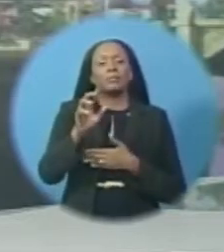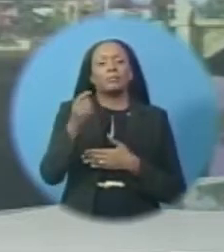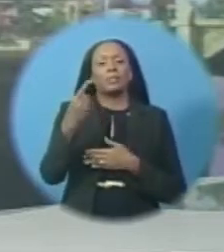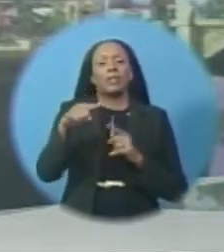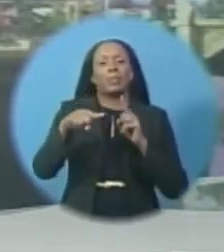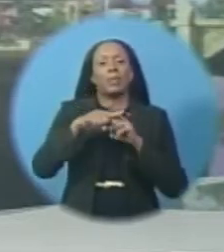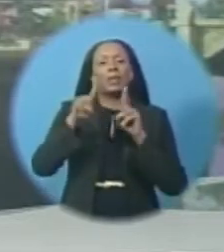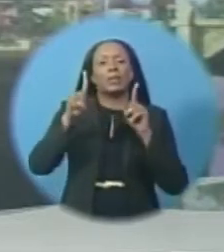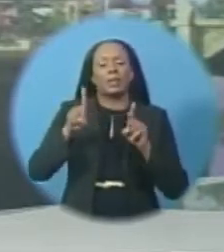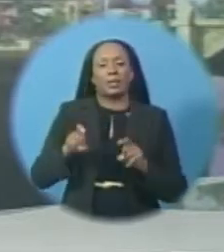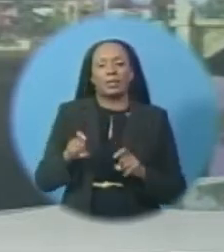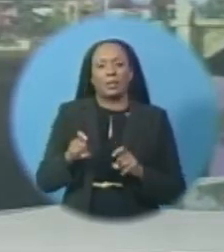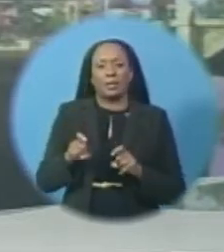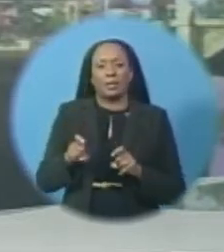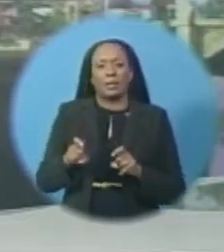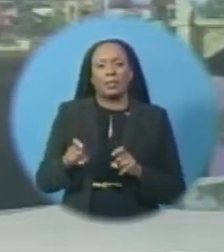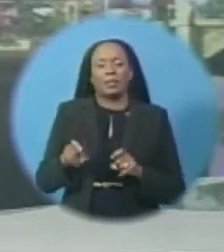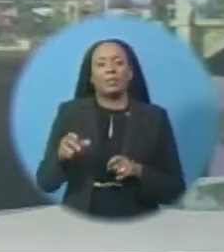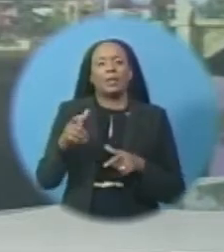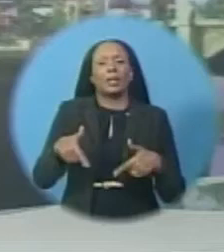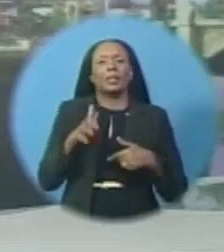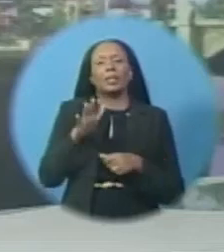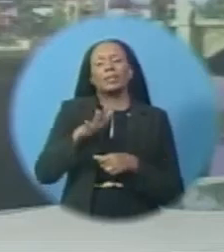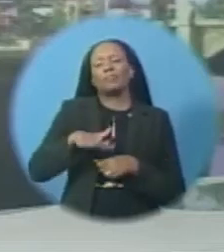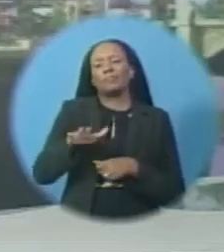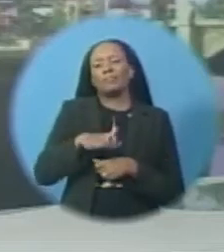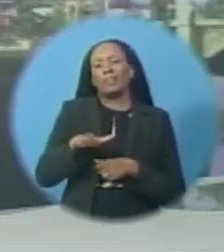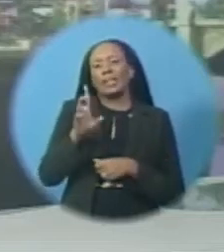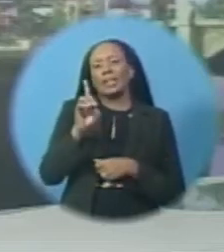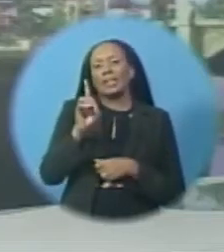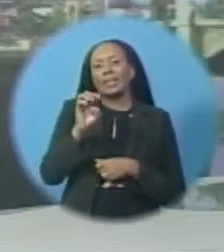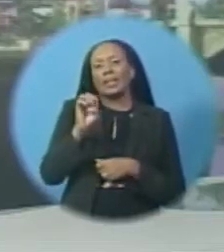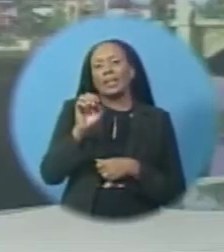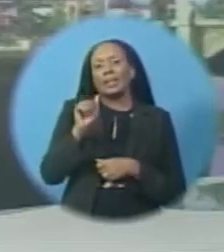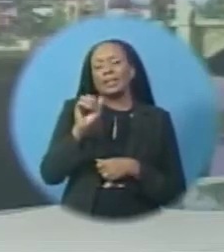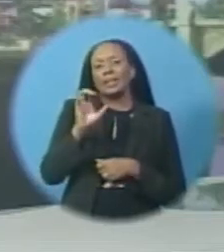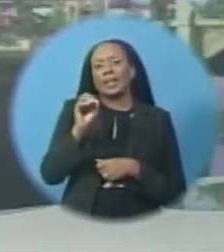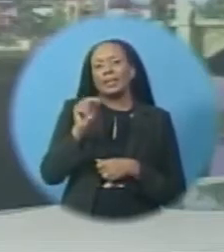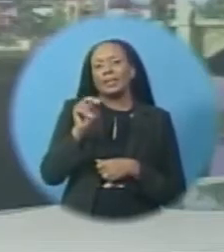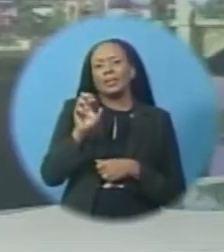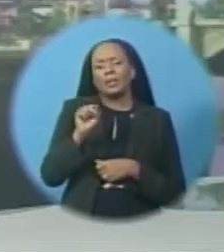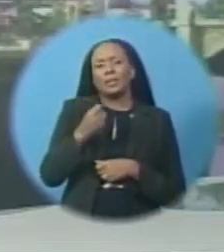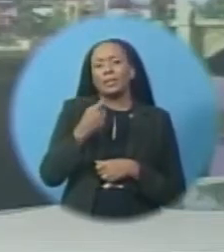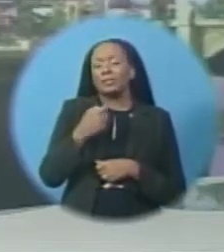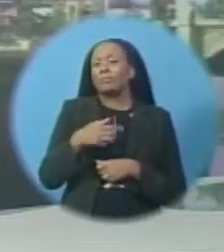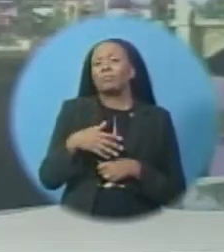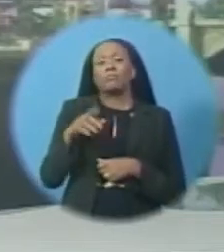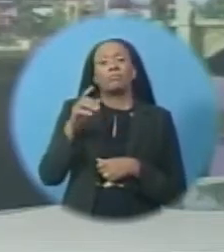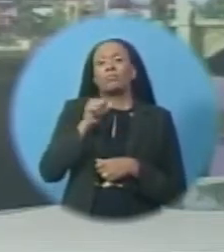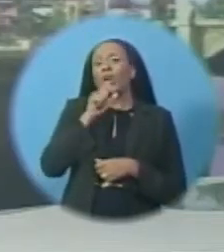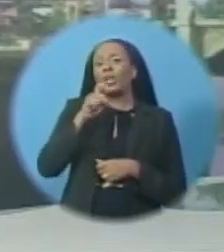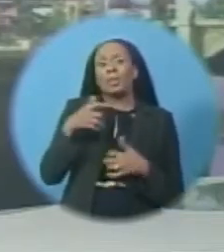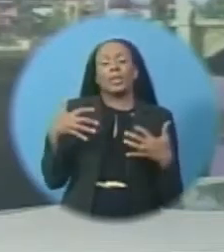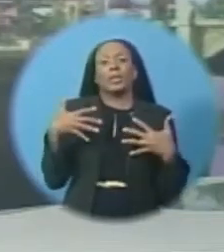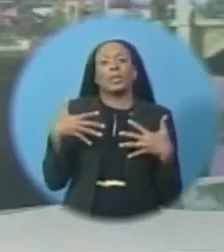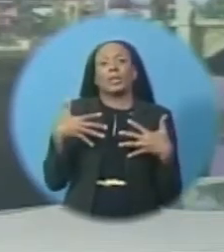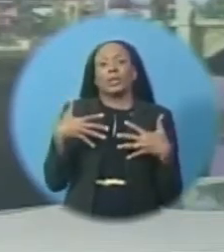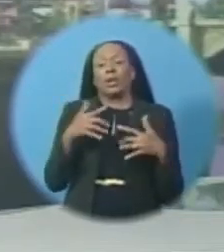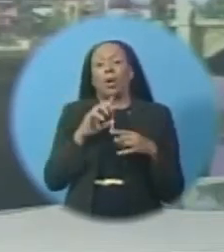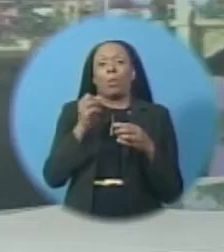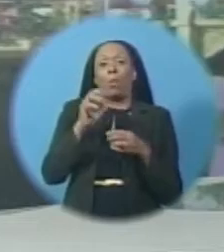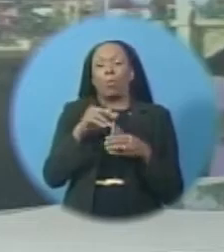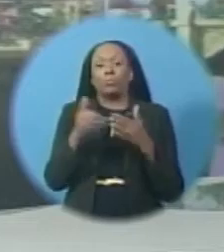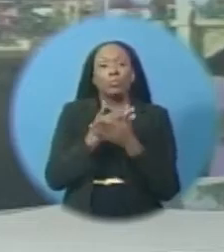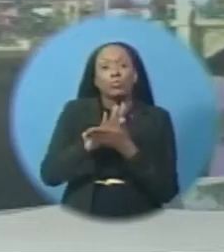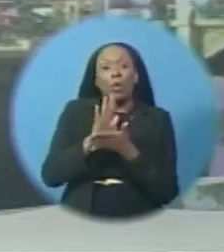Northwest constituency got a timely reminder that they shouldn't be nervous about next Tuesday's sitting or about the school they